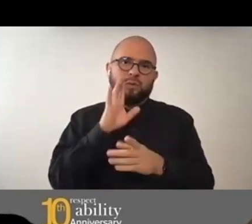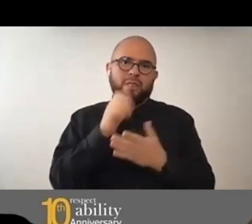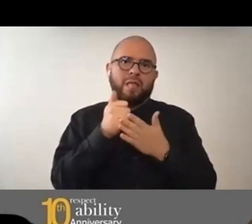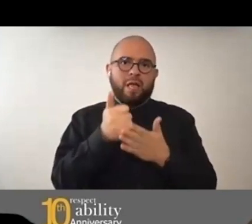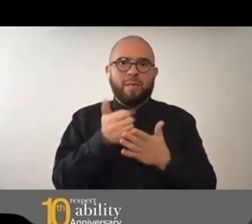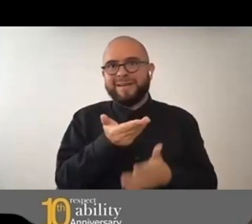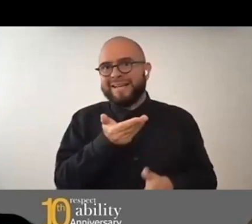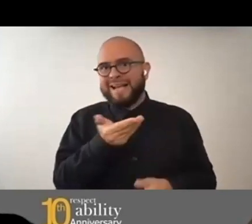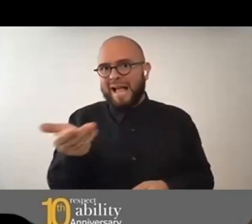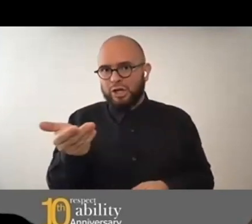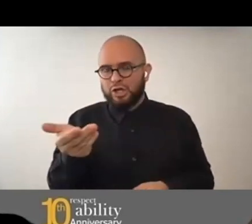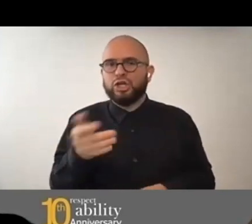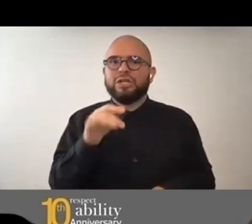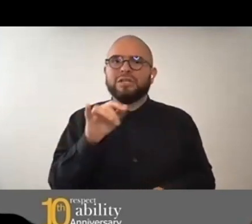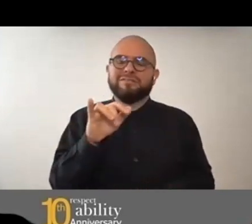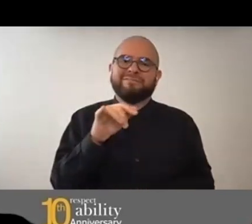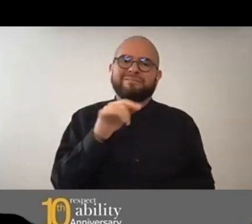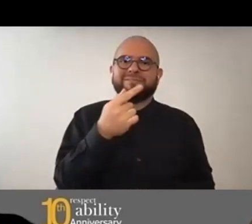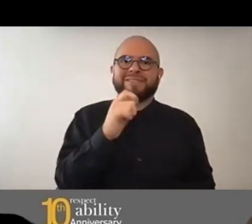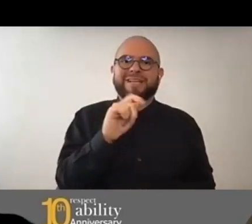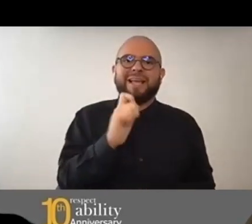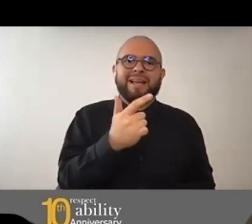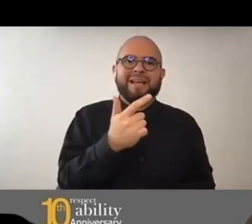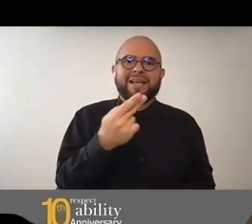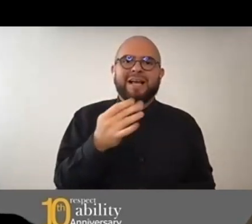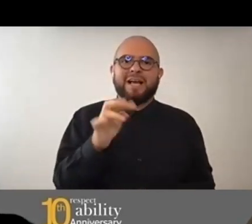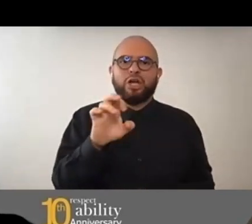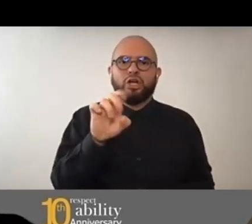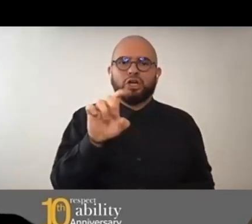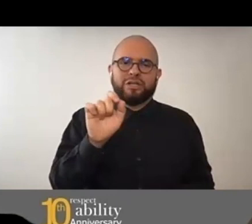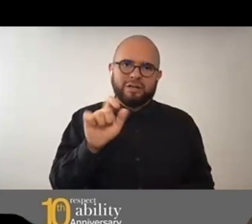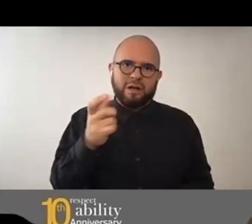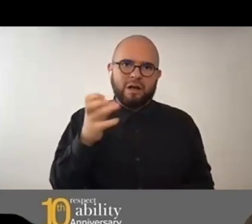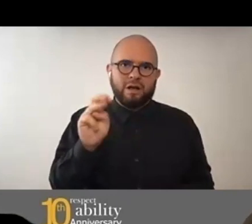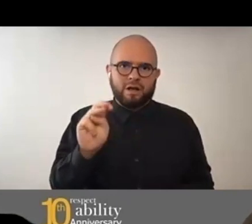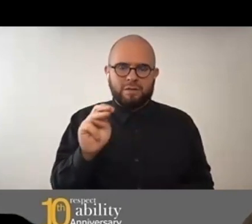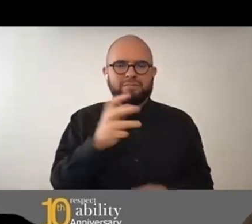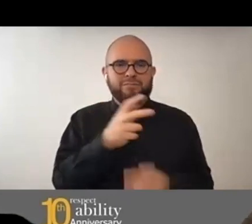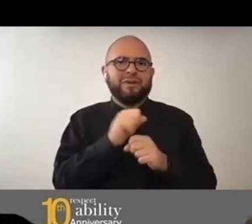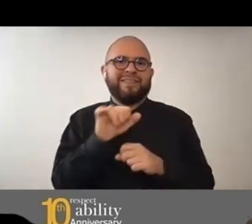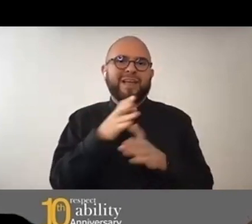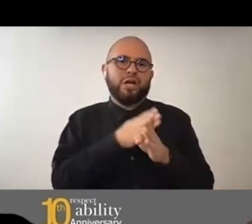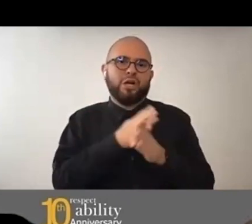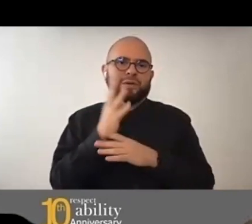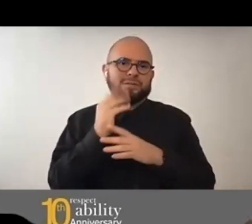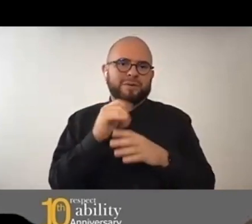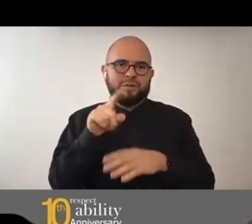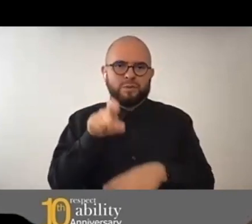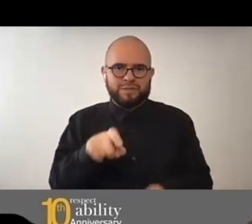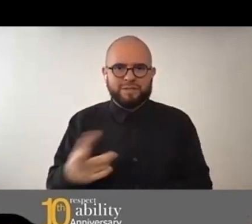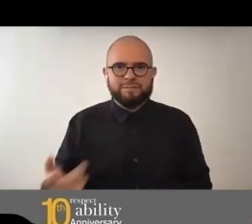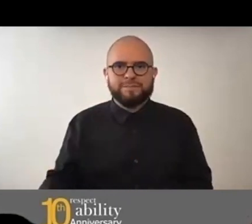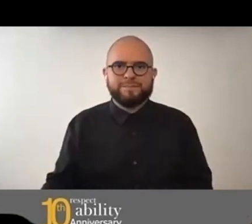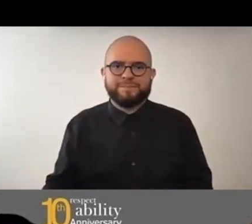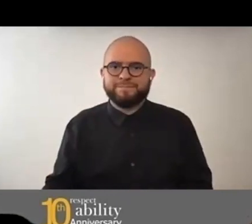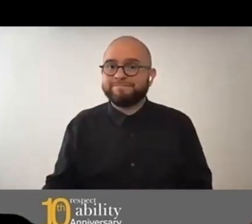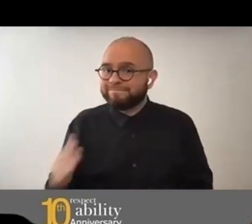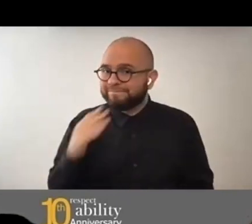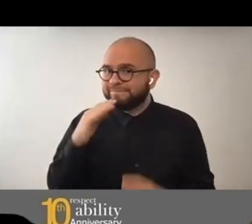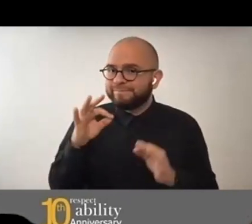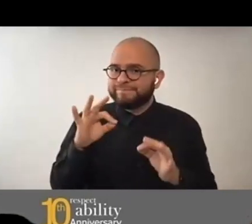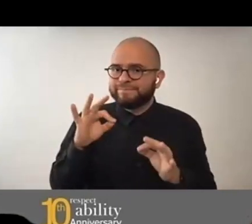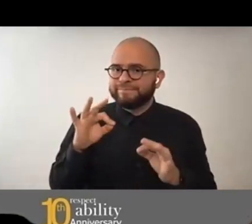was gettinghired.com. They can also help you to get the career experience that you may need. Perfect. Thank you so much,